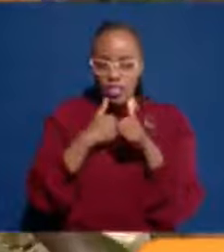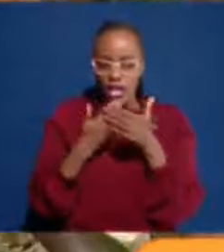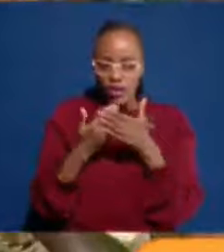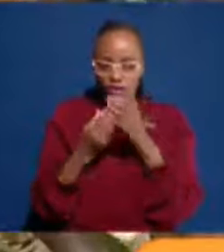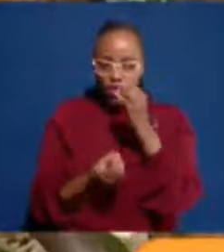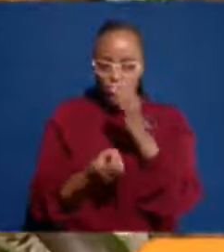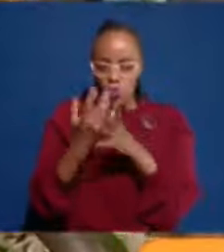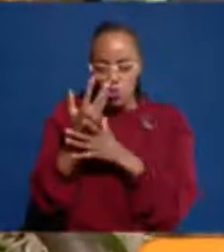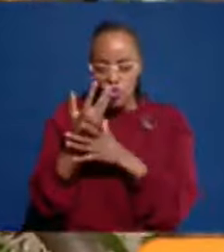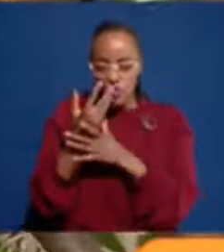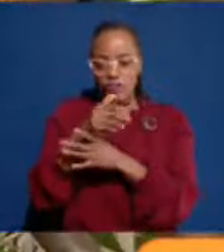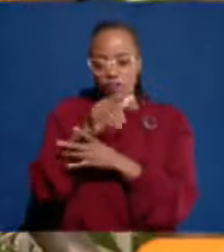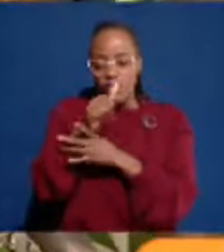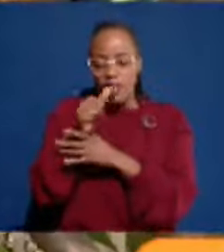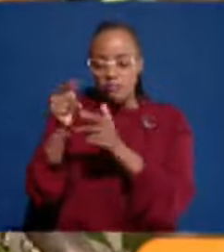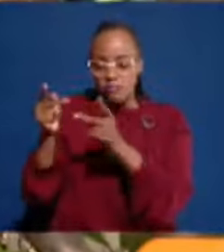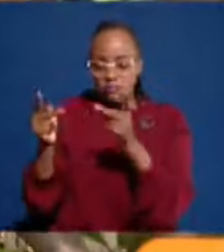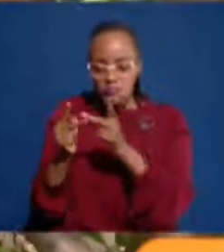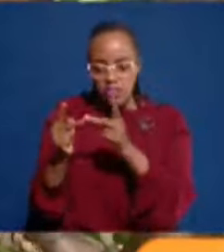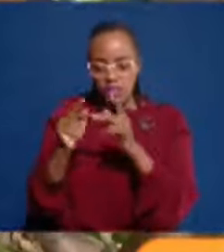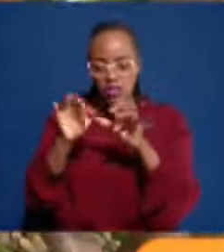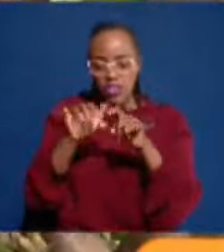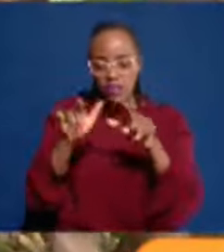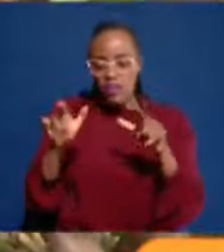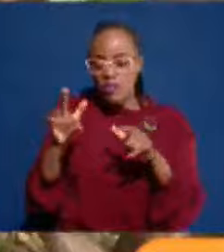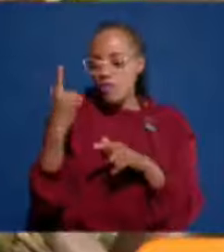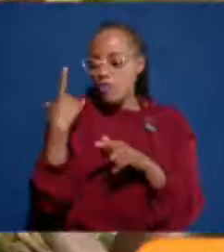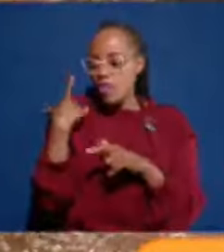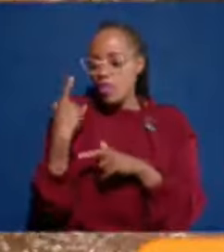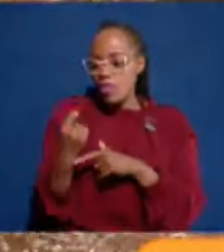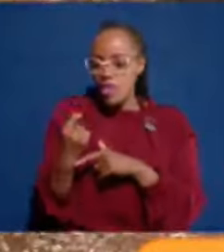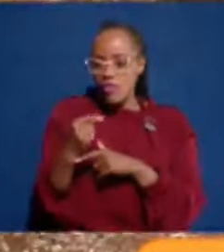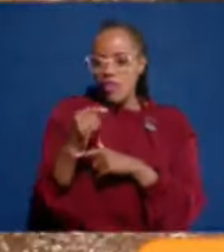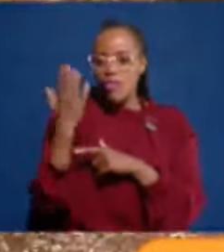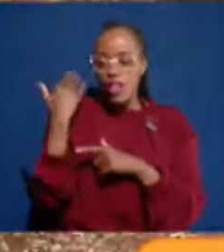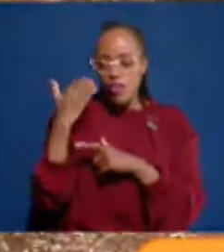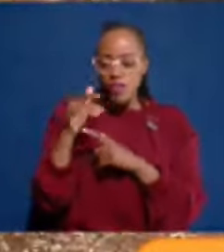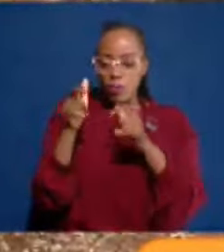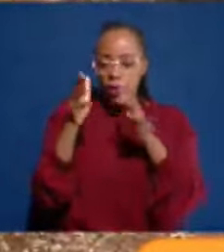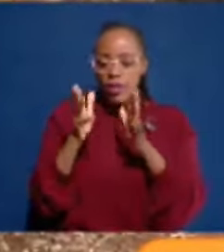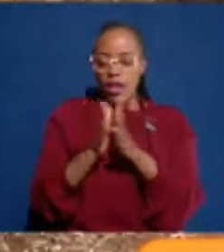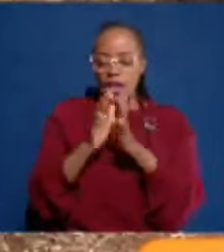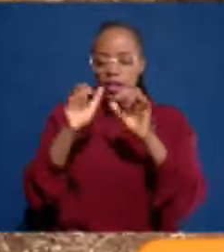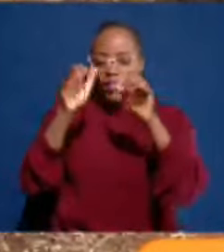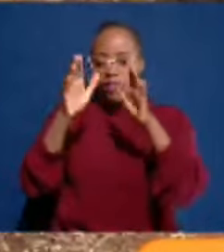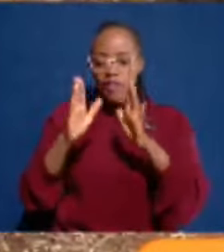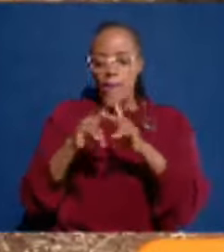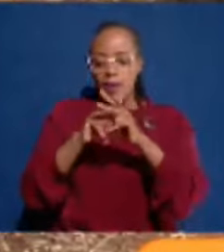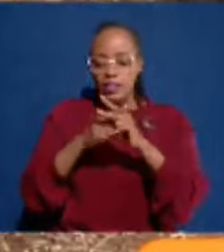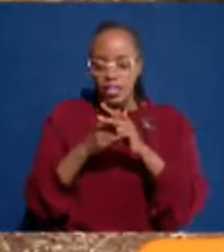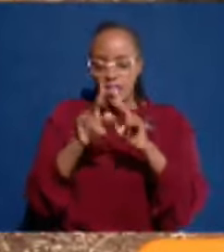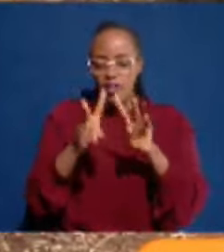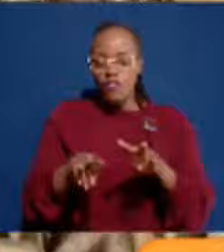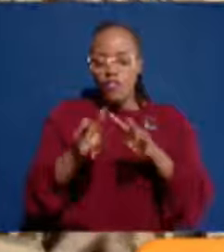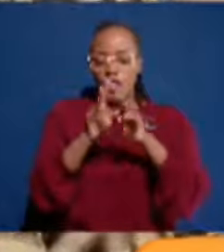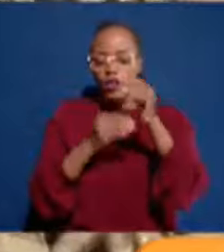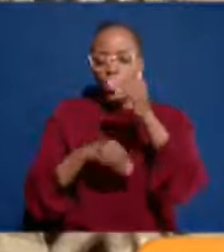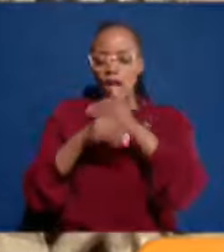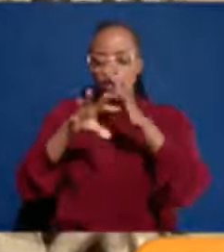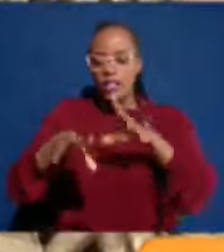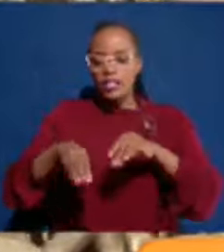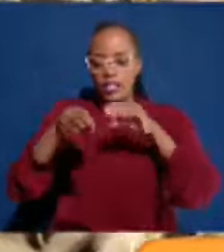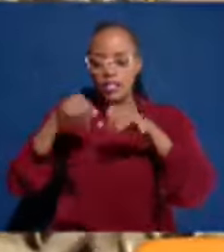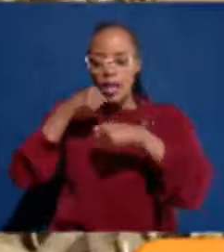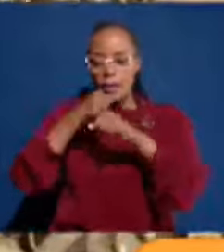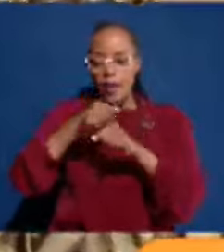grows at a section of his farm. Of late, however, the former journalist and farmer started value-adding the grass by